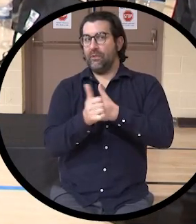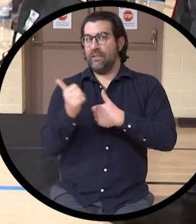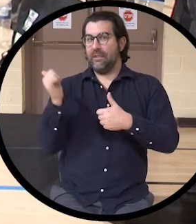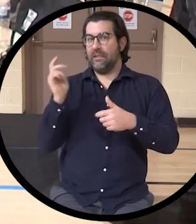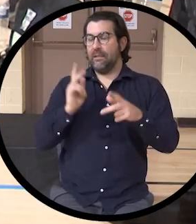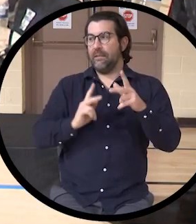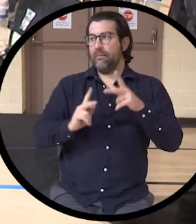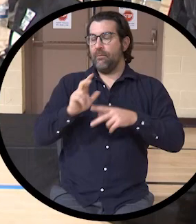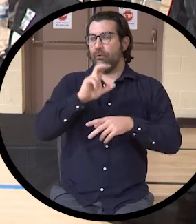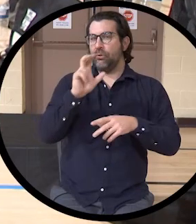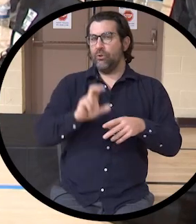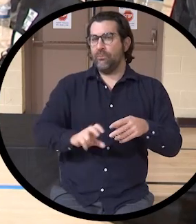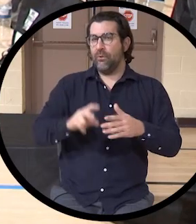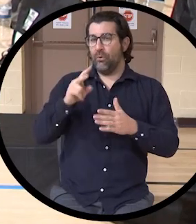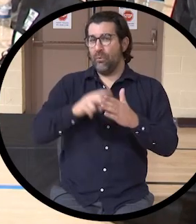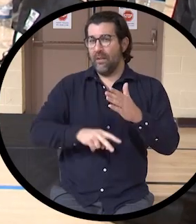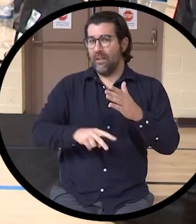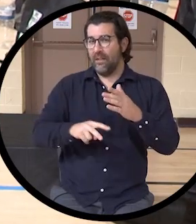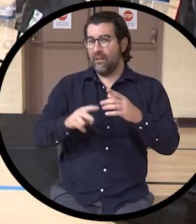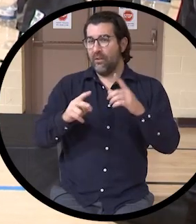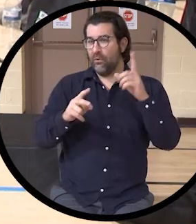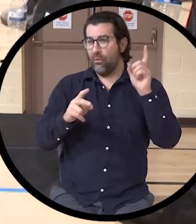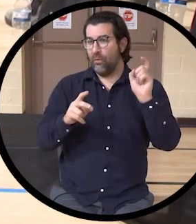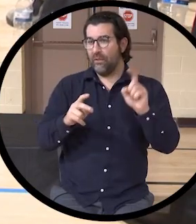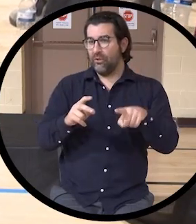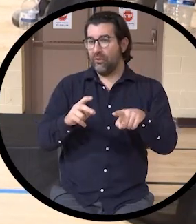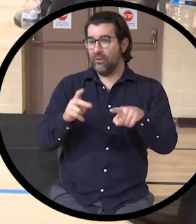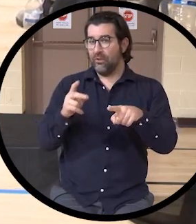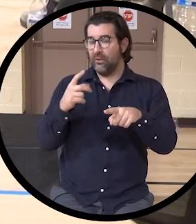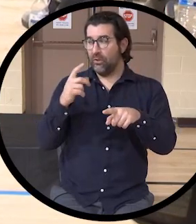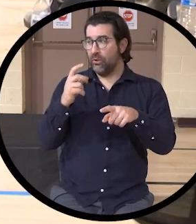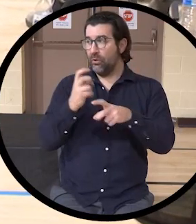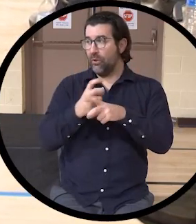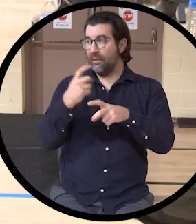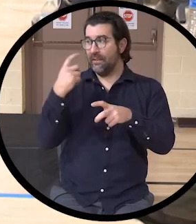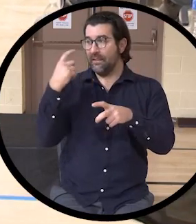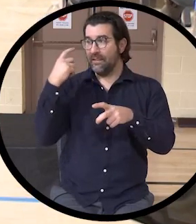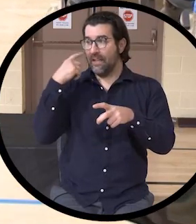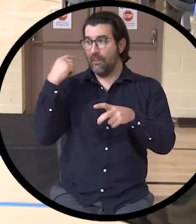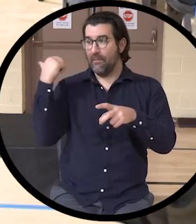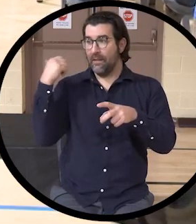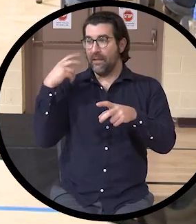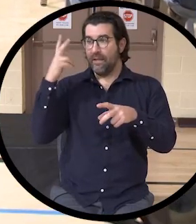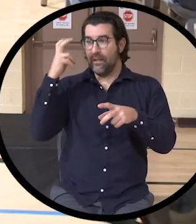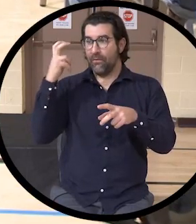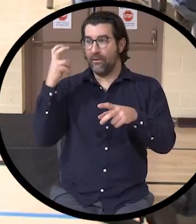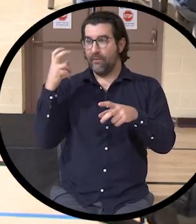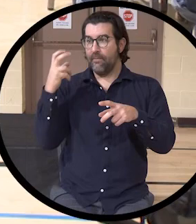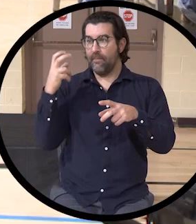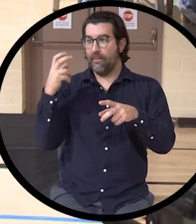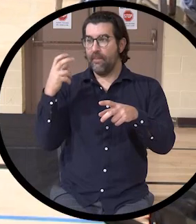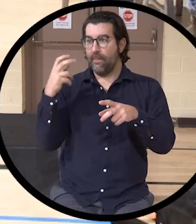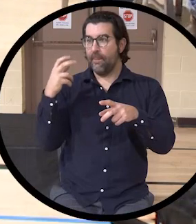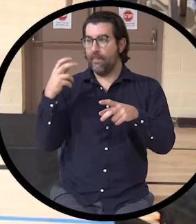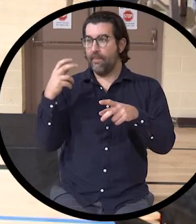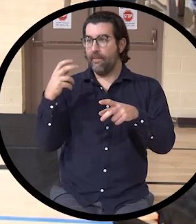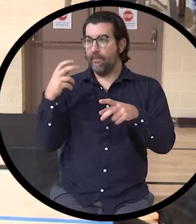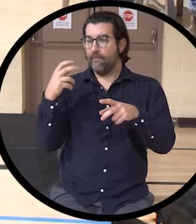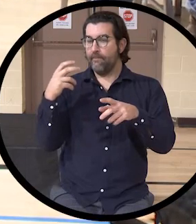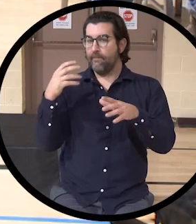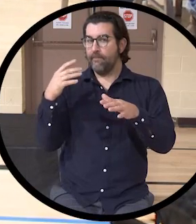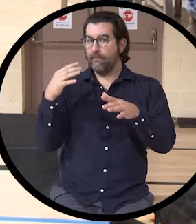reading these questions, is anybody having a tough time hearing Laura when she says it? Otherwise, I will not repeat the questions that she's